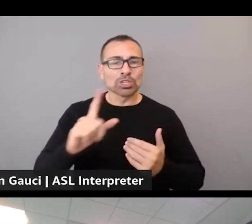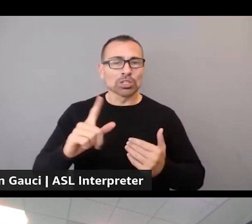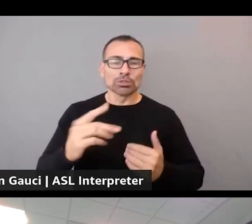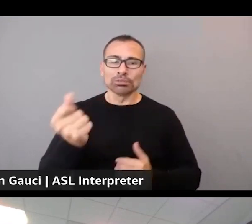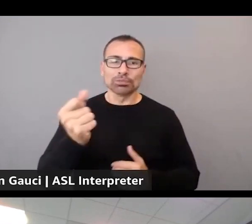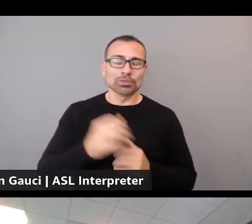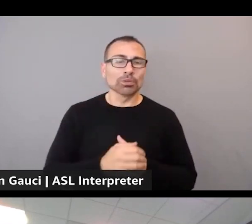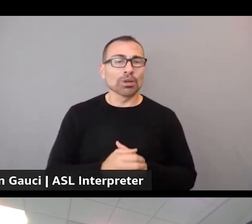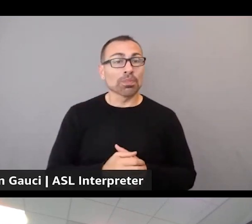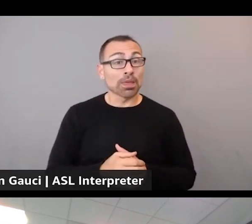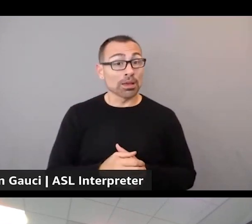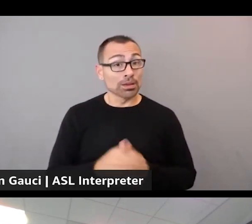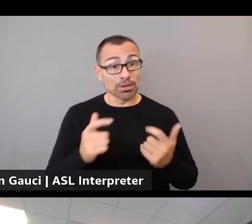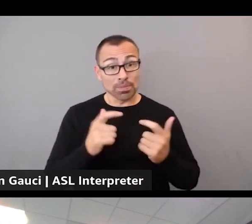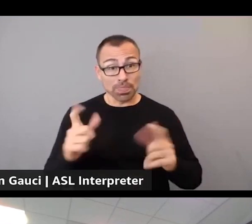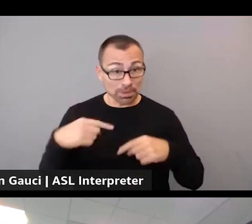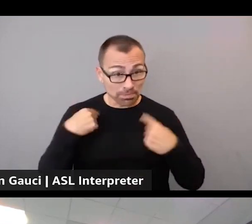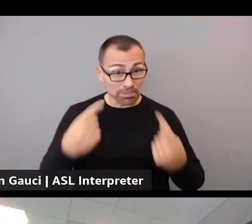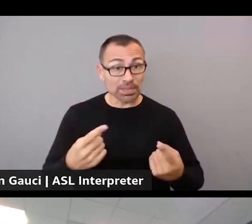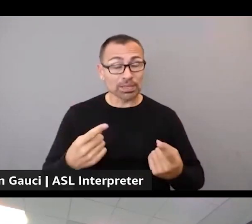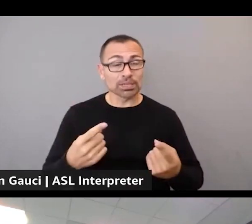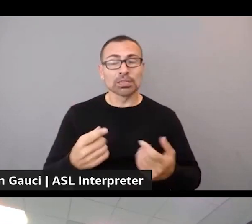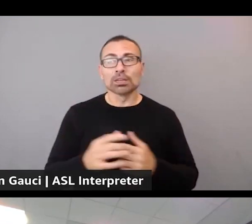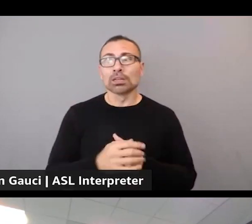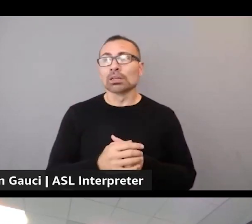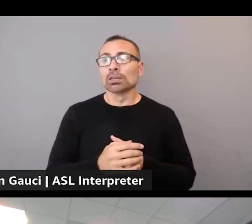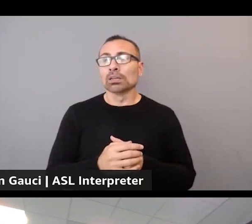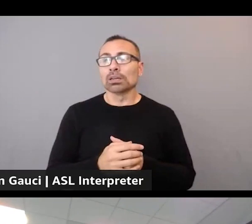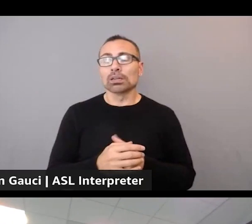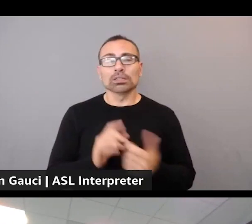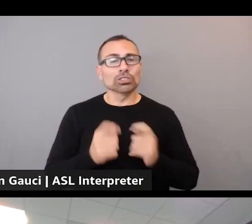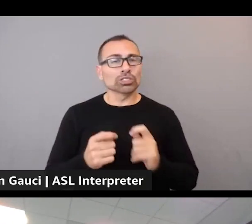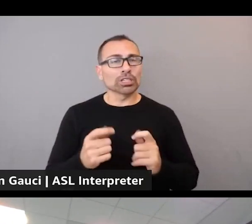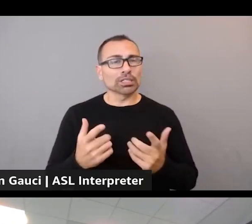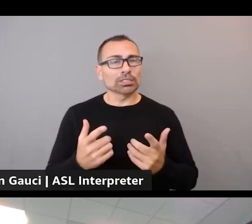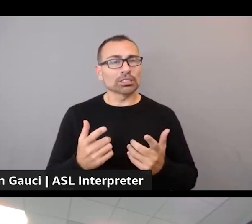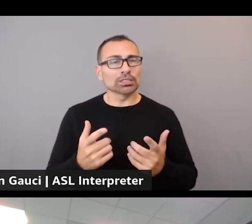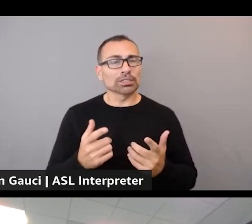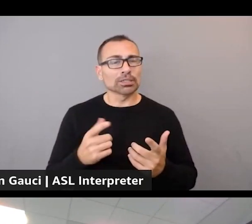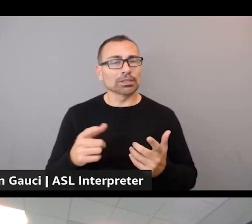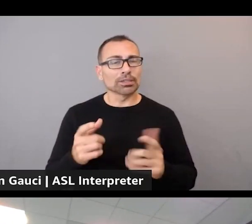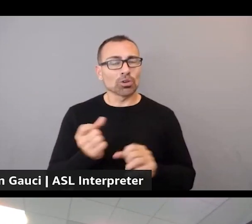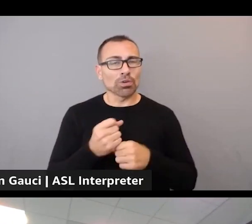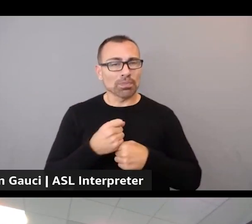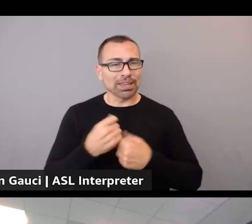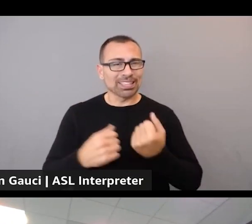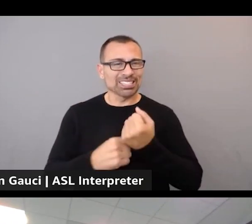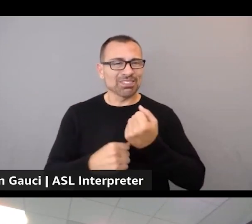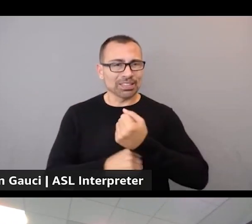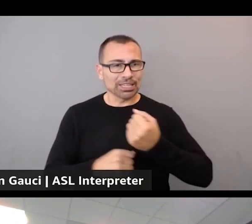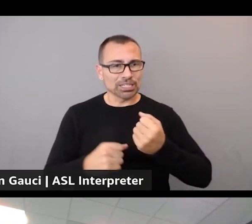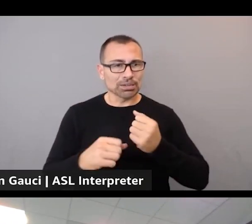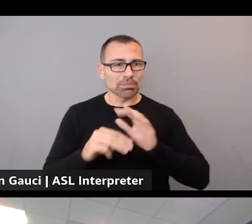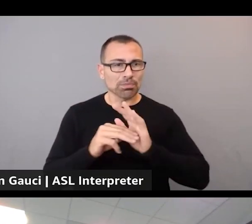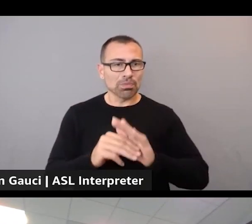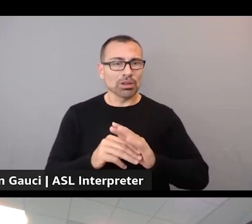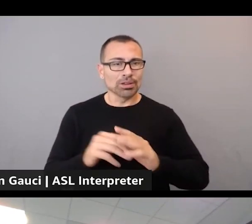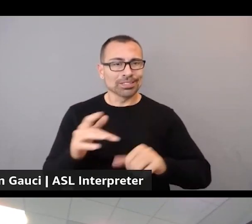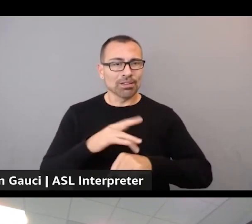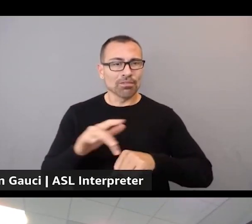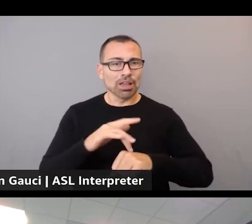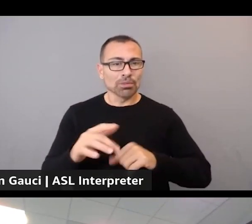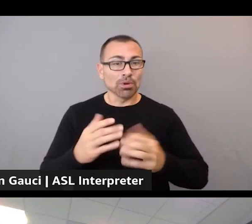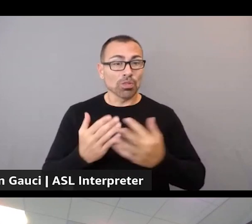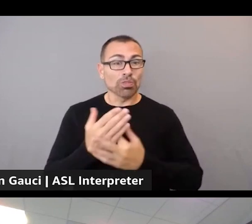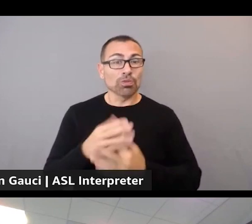we've been seeing around Gen AI, we started in November at re:Invent last year, and throughout the year, we have made these foundation models available